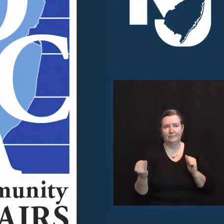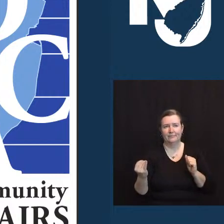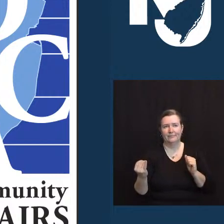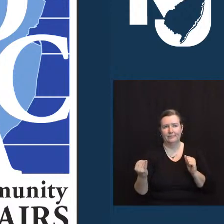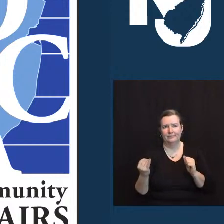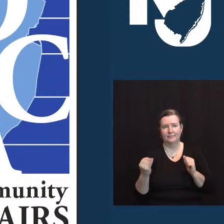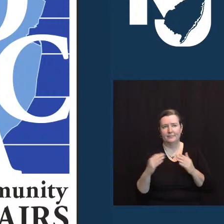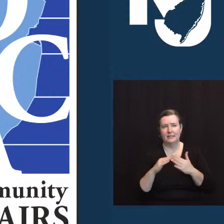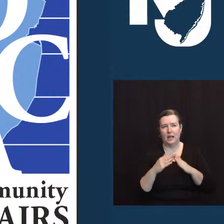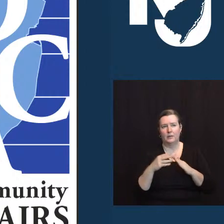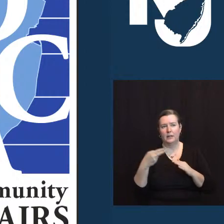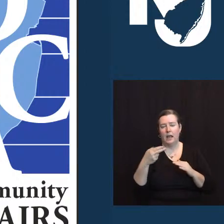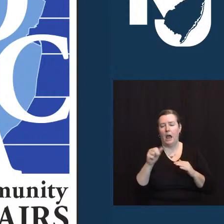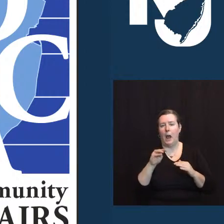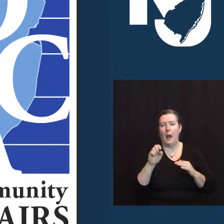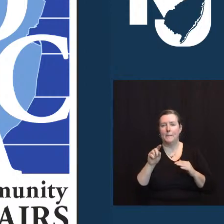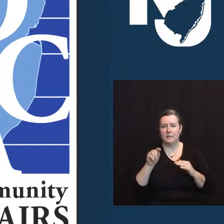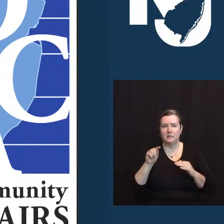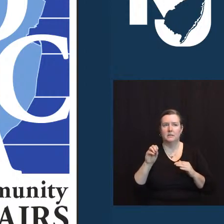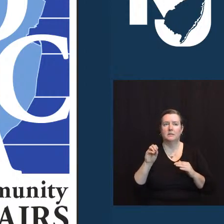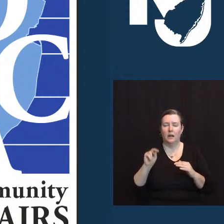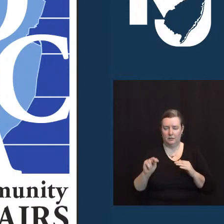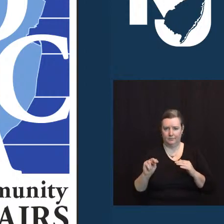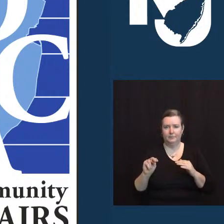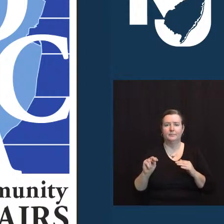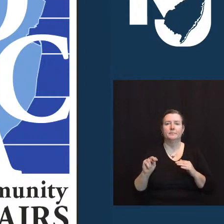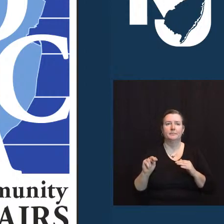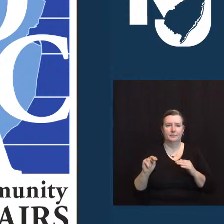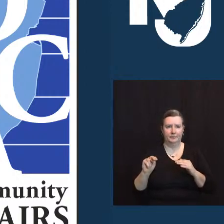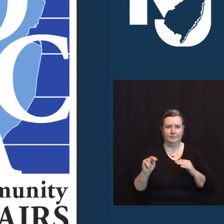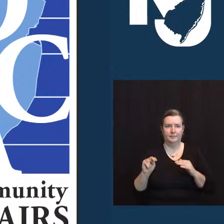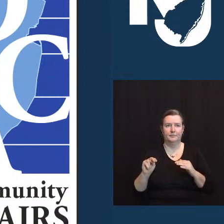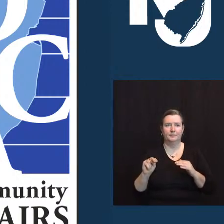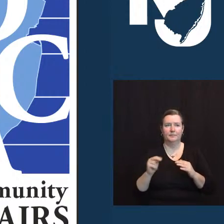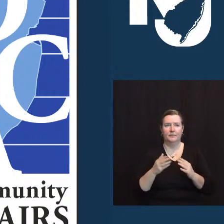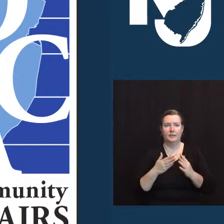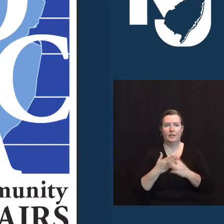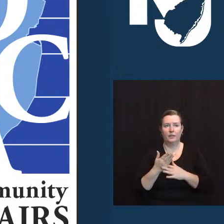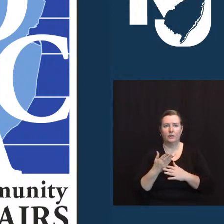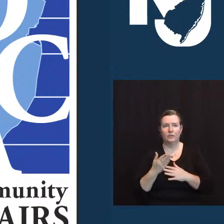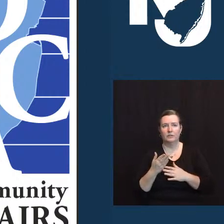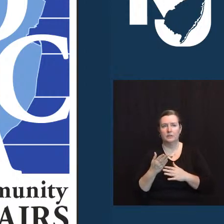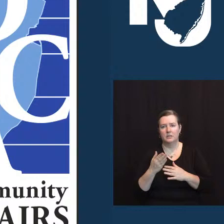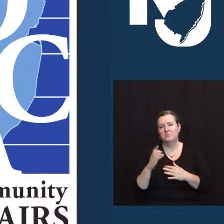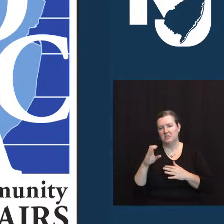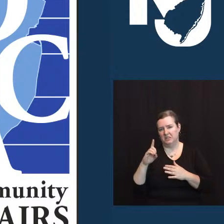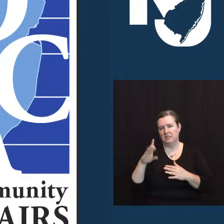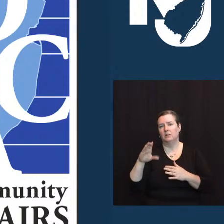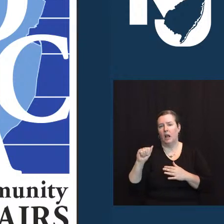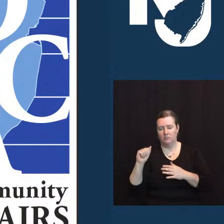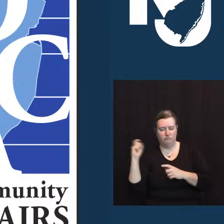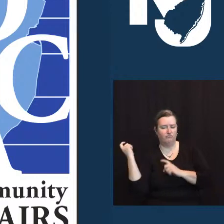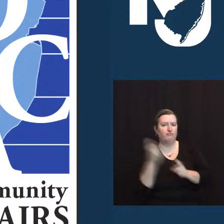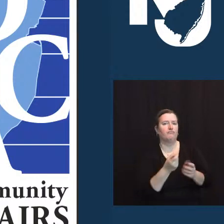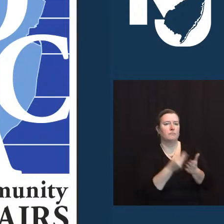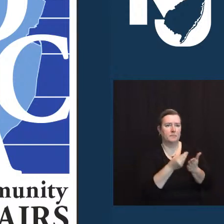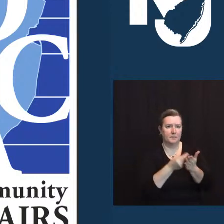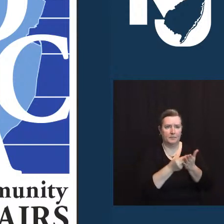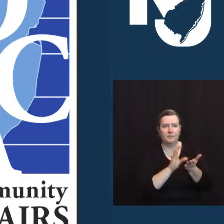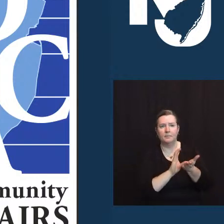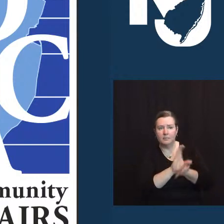COVID-19 Relief Grant Program, the DCA awarded Hamilton a grant that has supported the downtown and